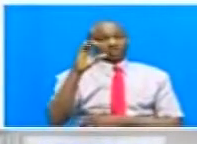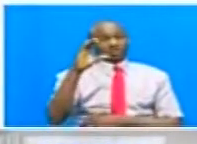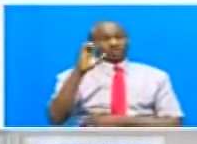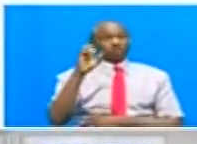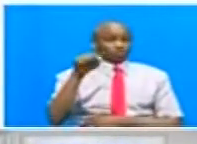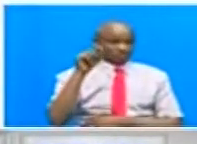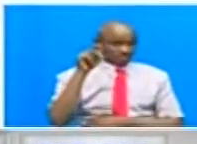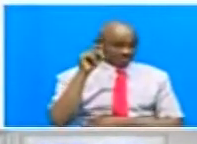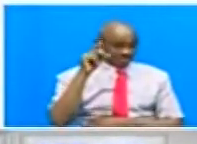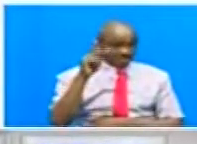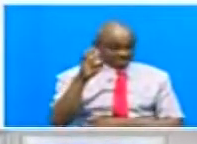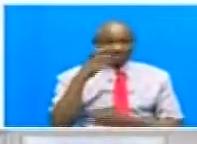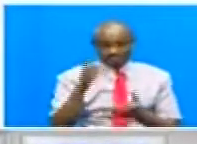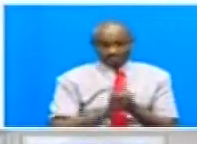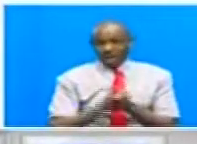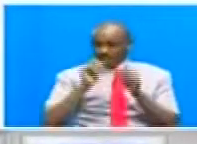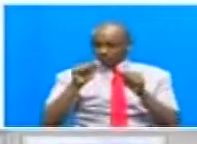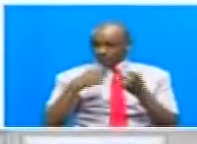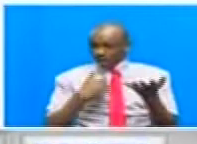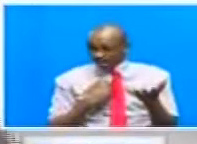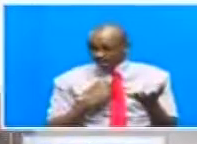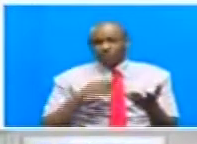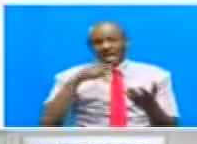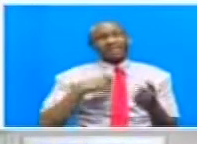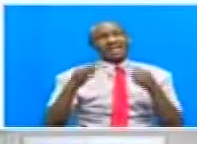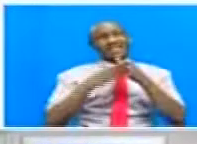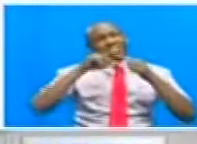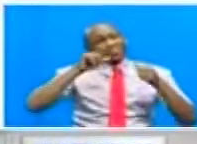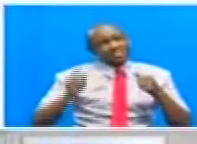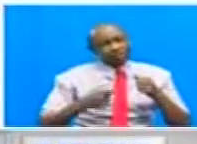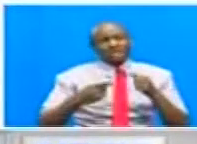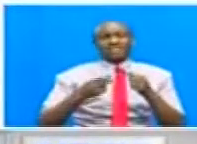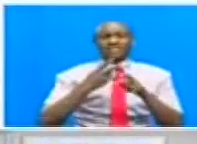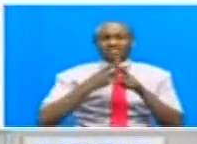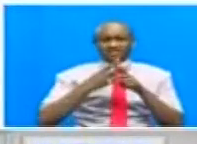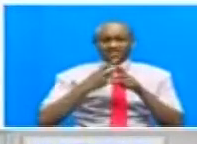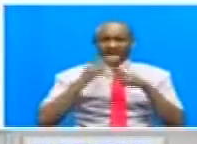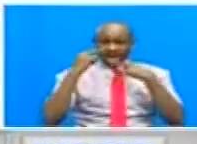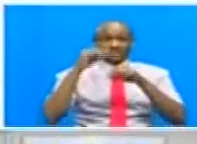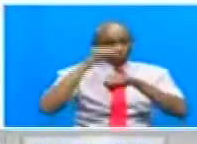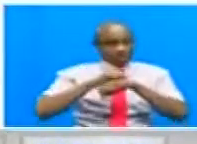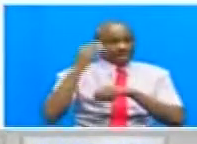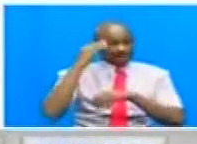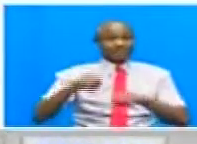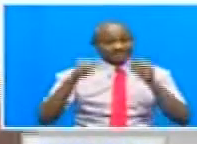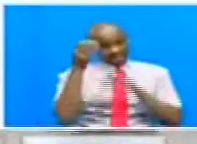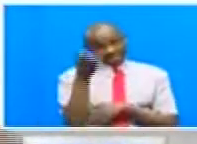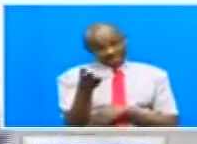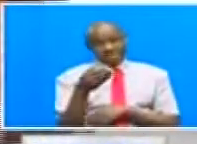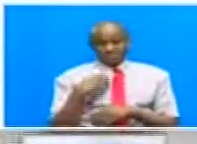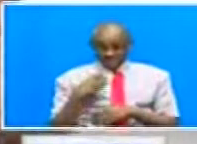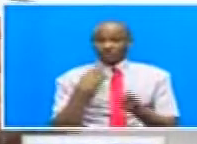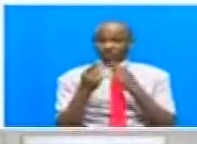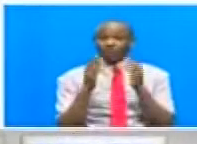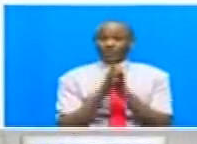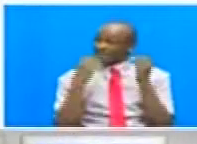Secondary Schools Headmasters Association this week, mm-hmm, and there were 8,000 secondary headmasters. And I personally spoke